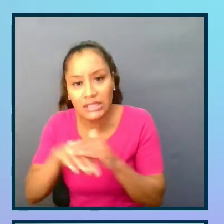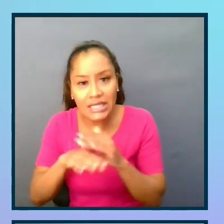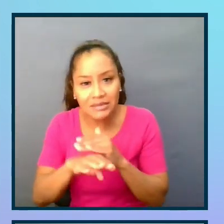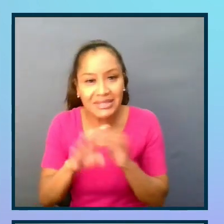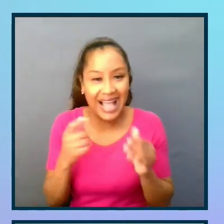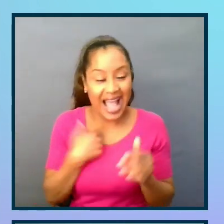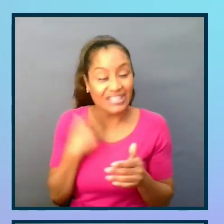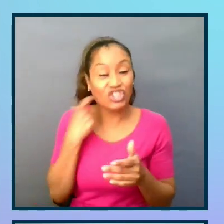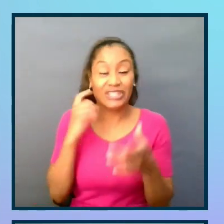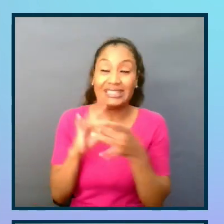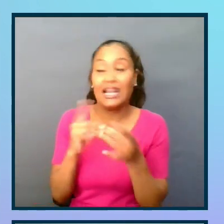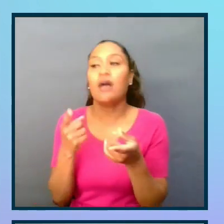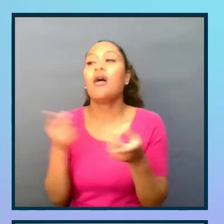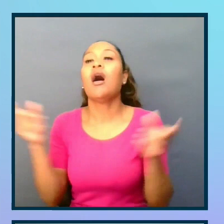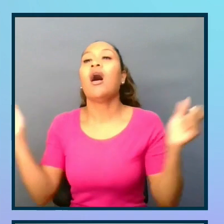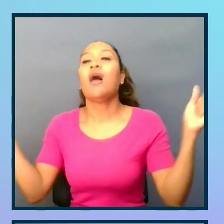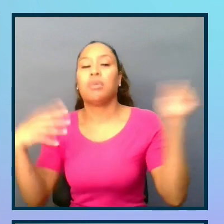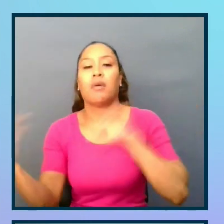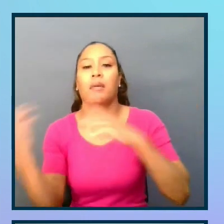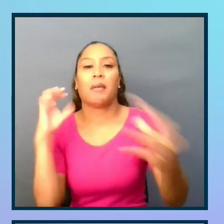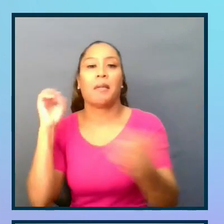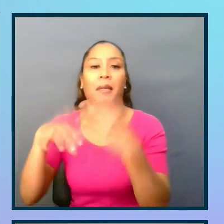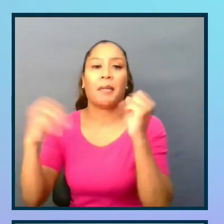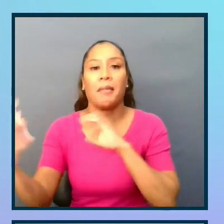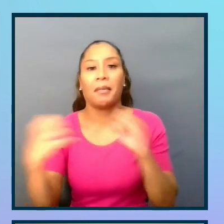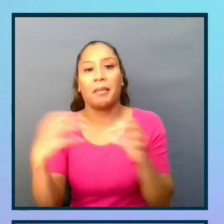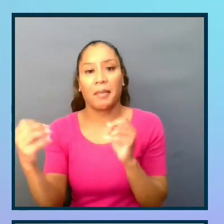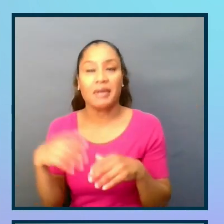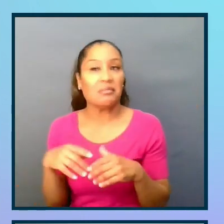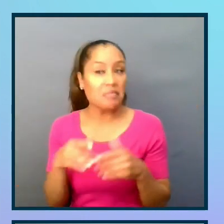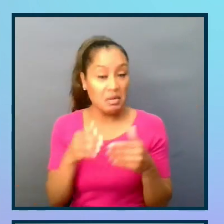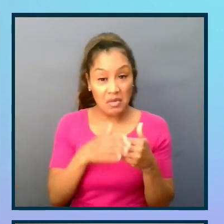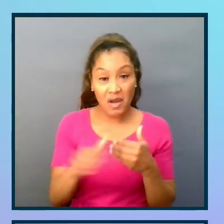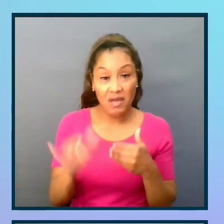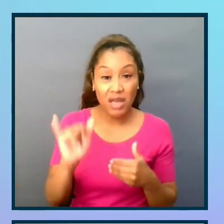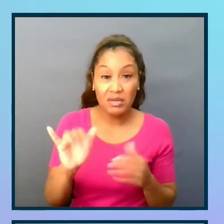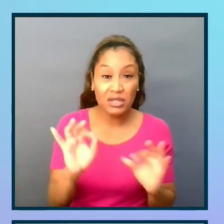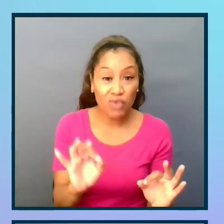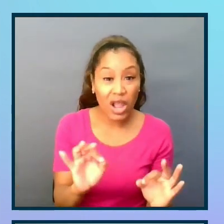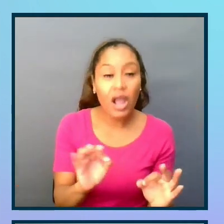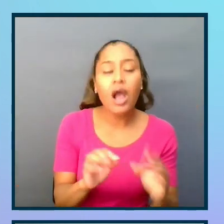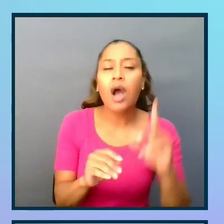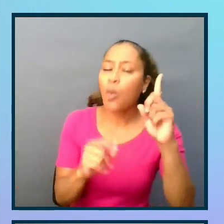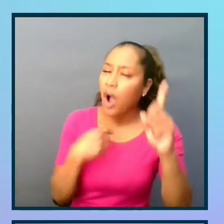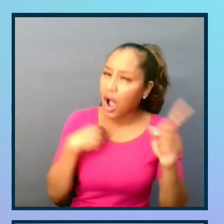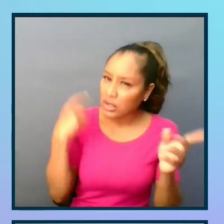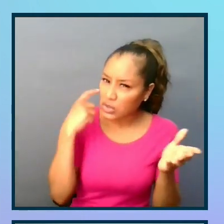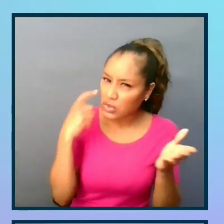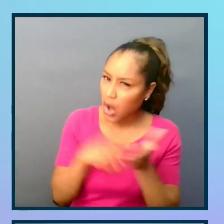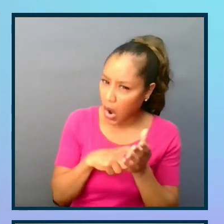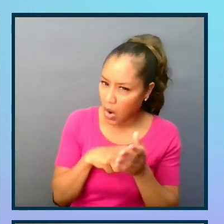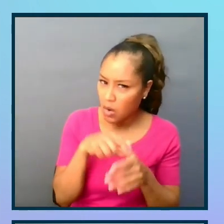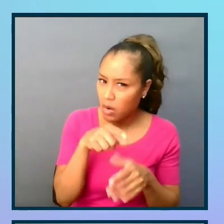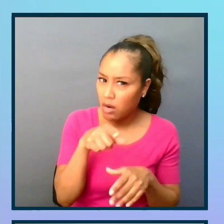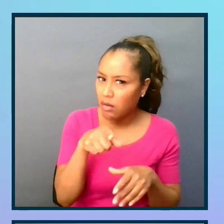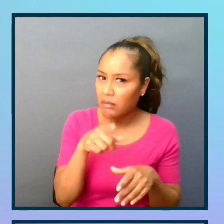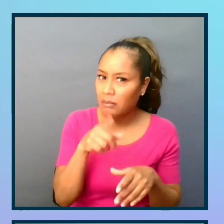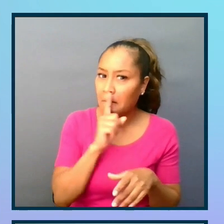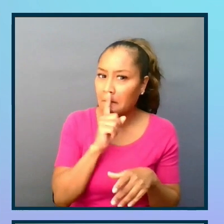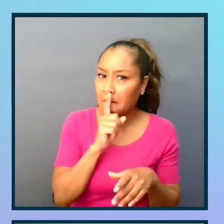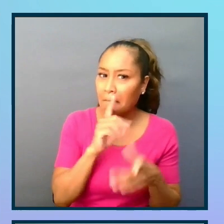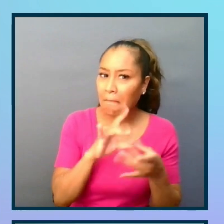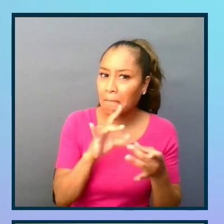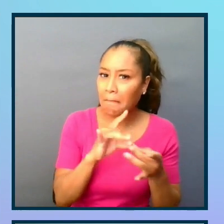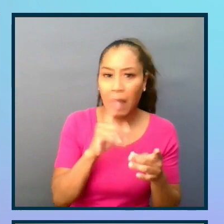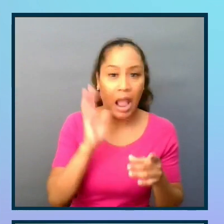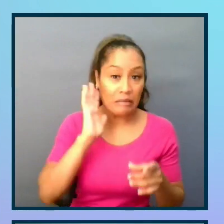made. But moving on, so I think if we group them, that'll be great. One thing I noticed that you didn't necessarily cover, but I can probably assume what we're going to